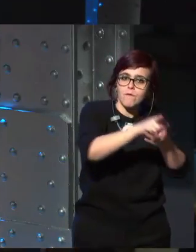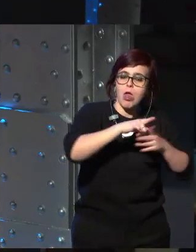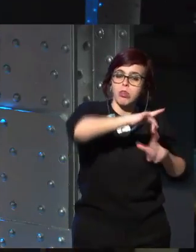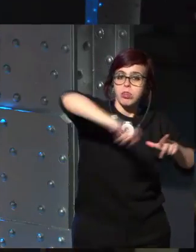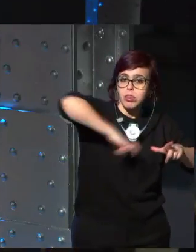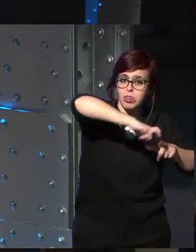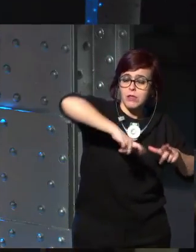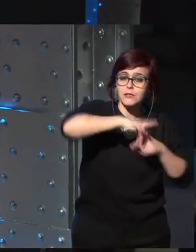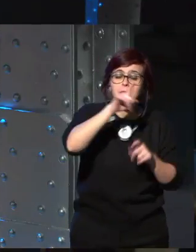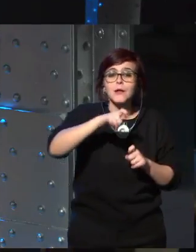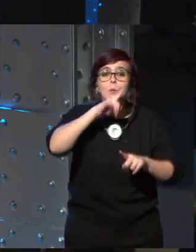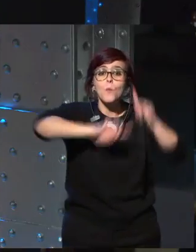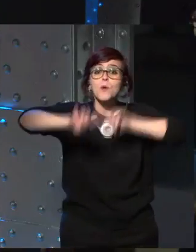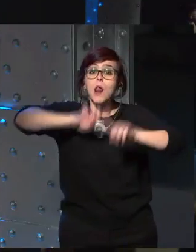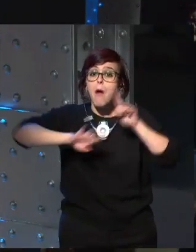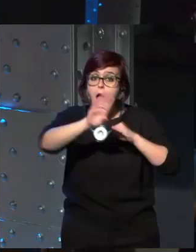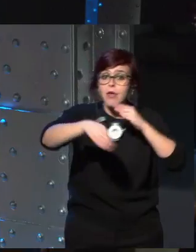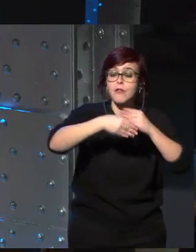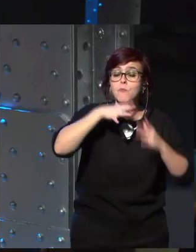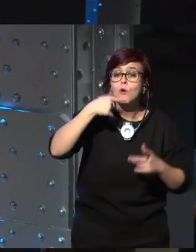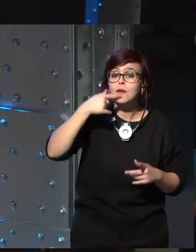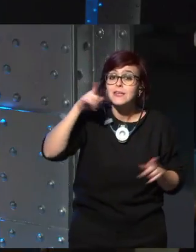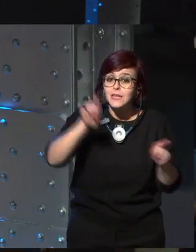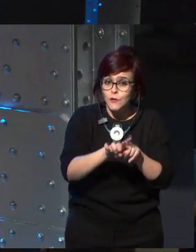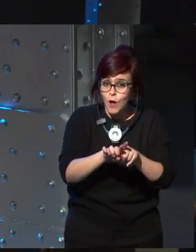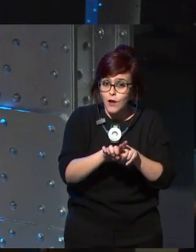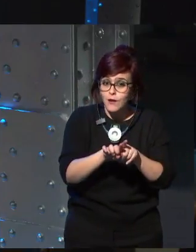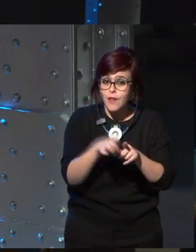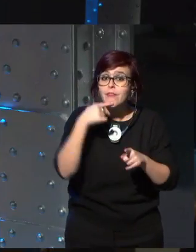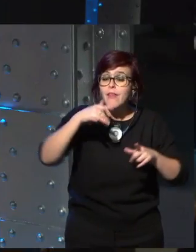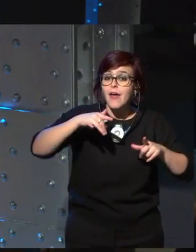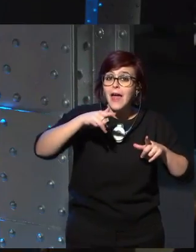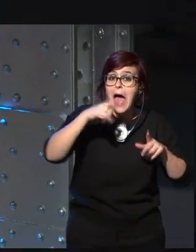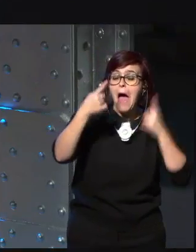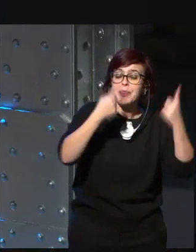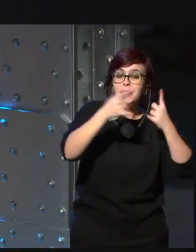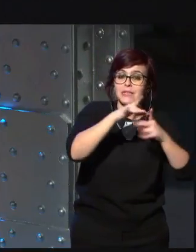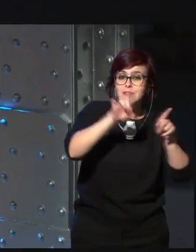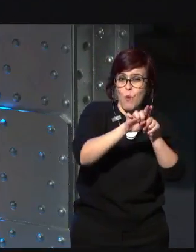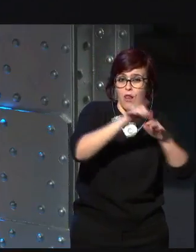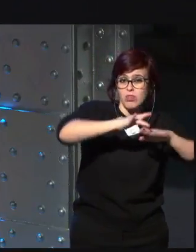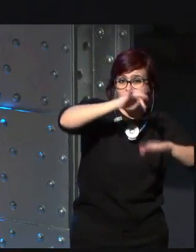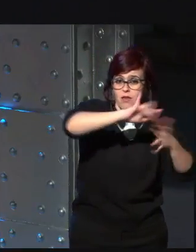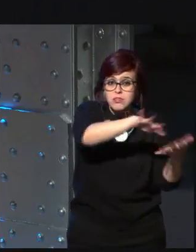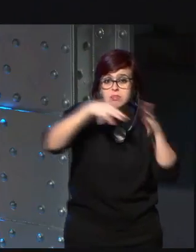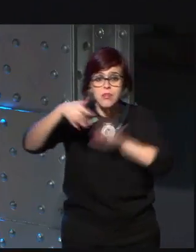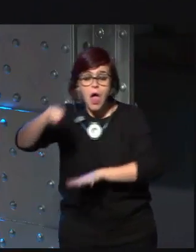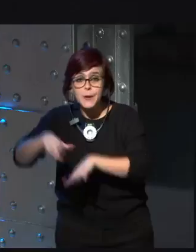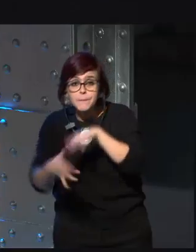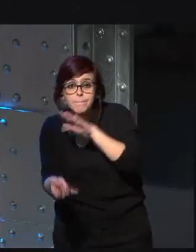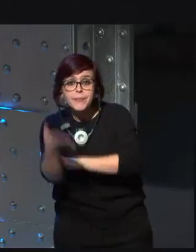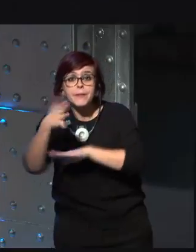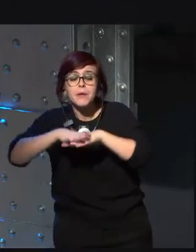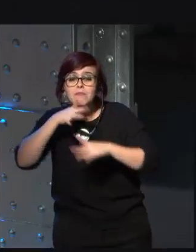hay también. There's also another added problem that not everybody really understands what they're scanning,